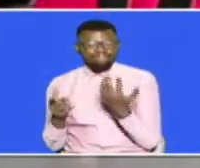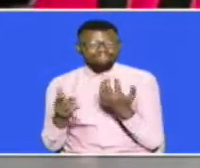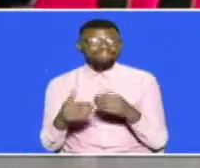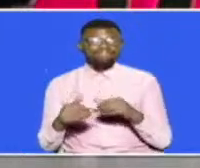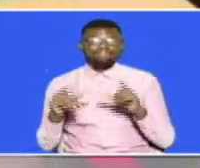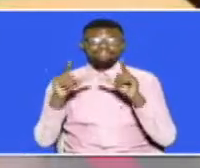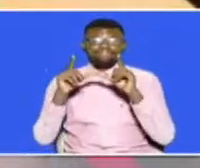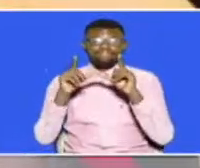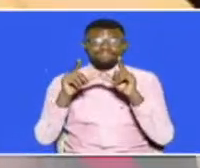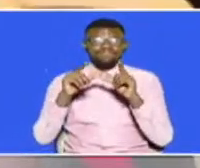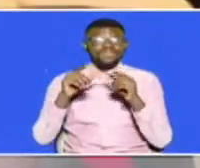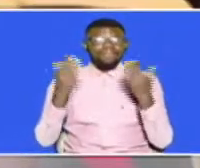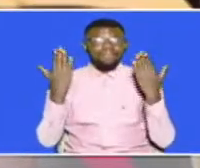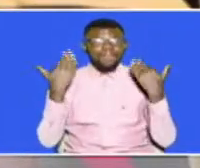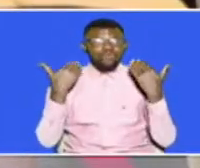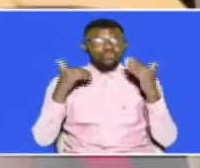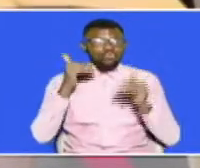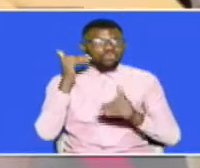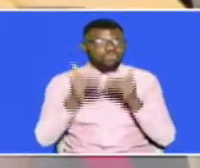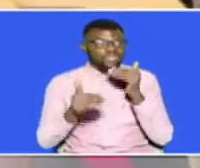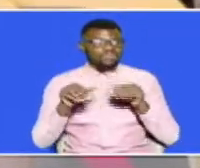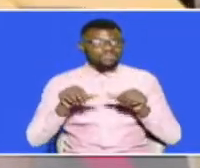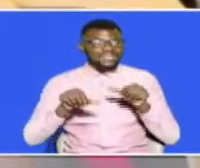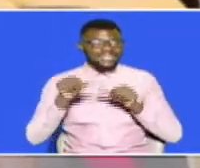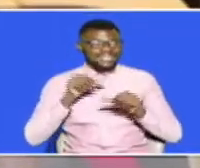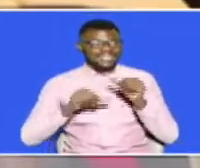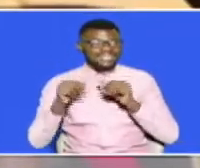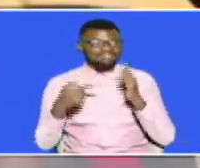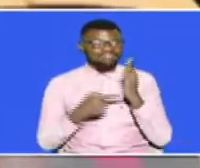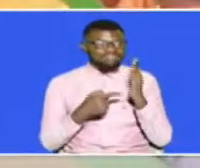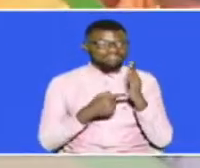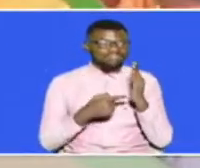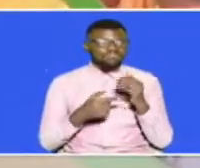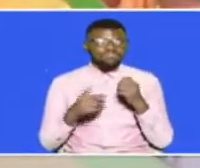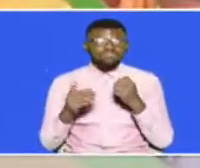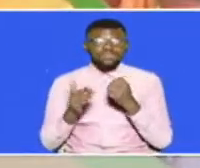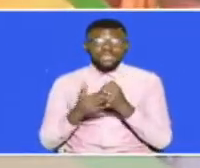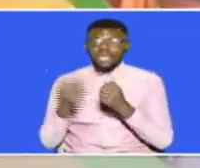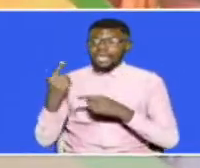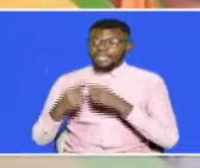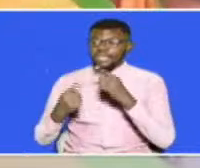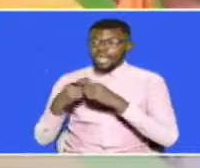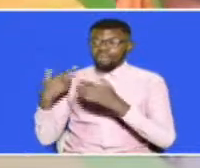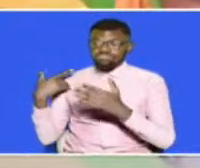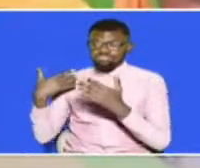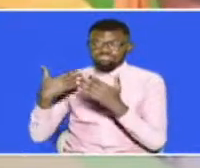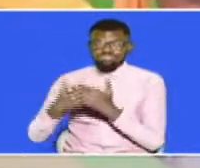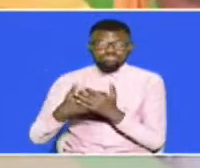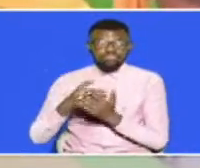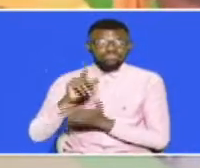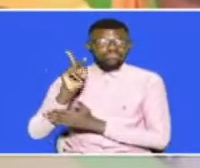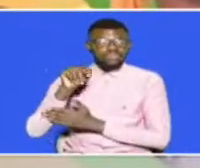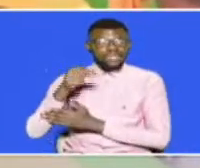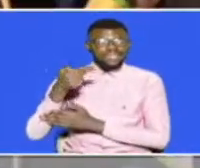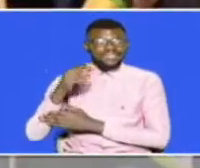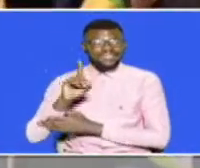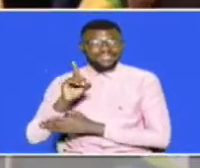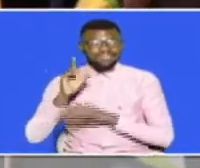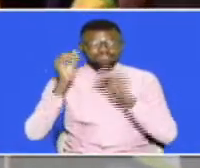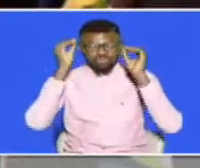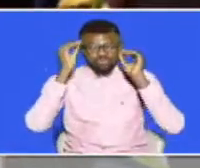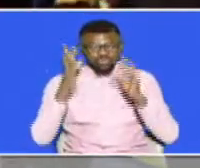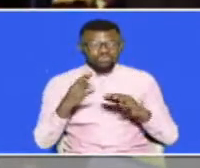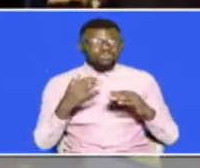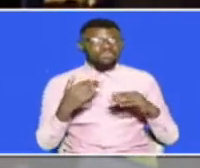Science and Technology. The university's ninth graduation edition has seen the first lot of PhD graduates in